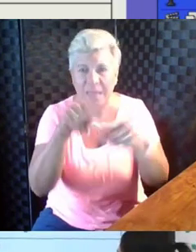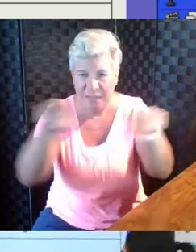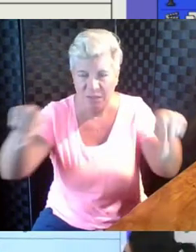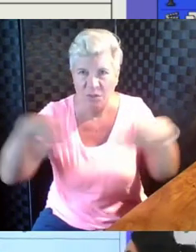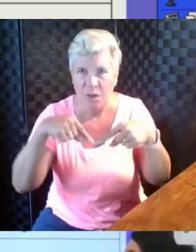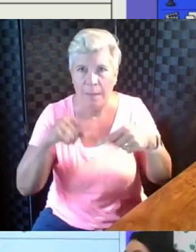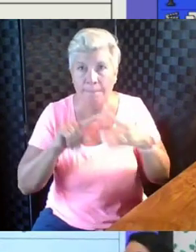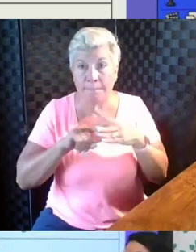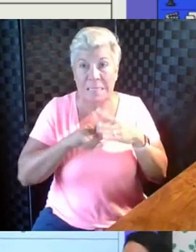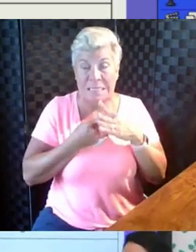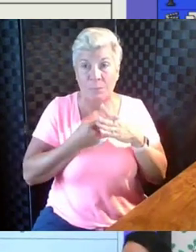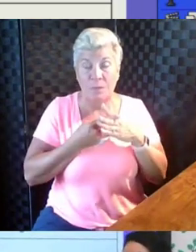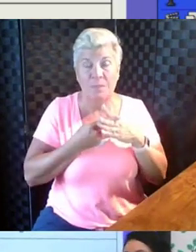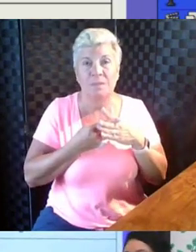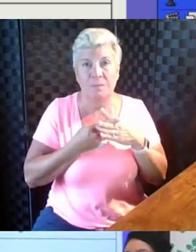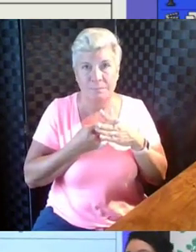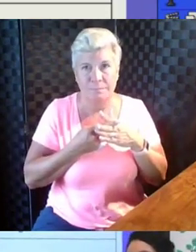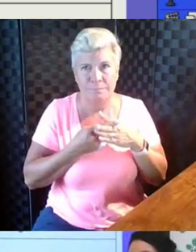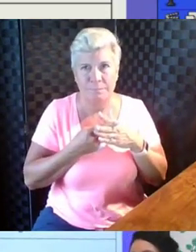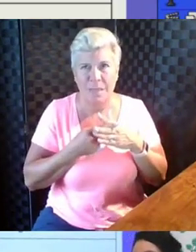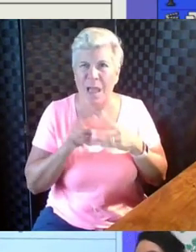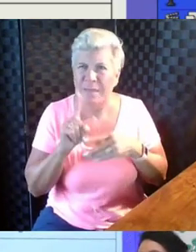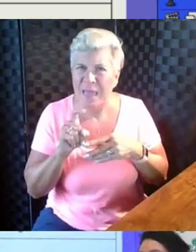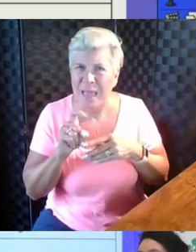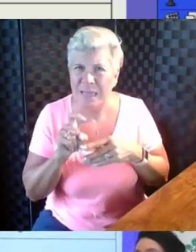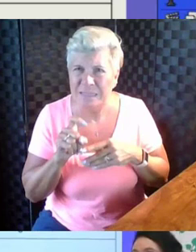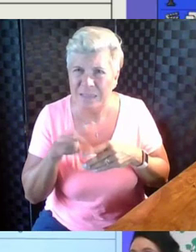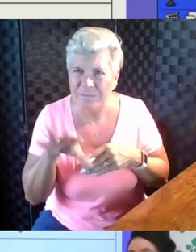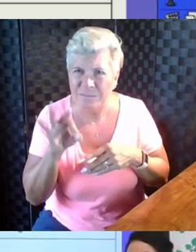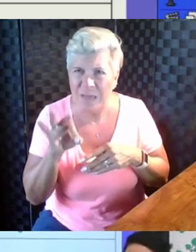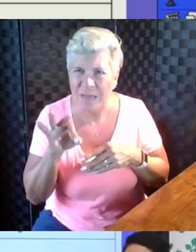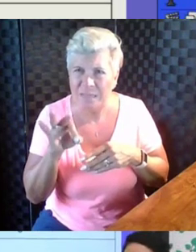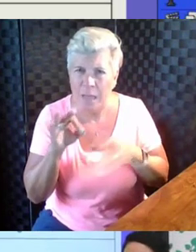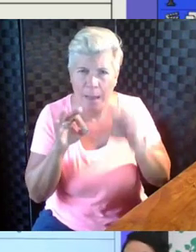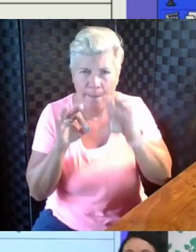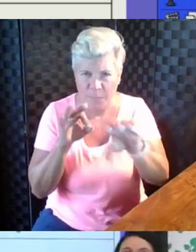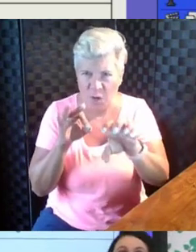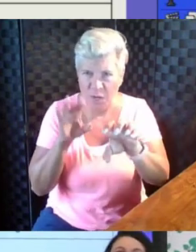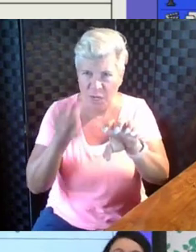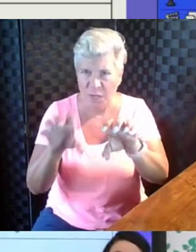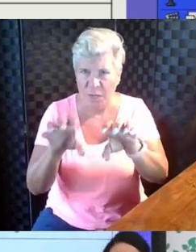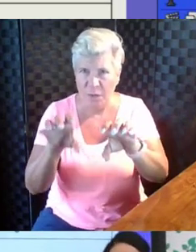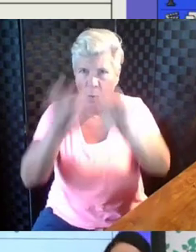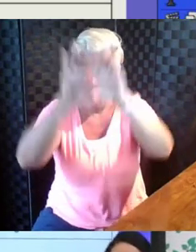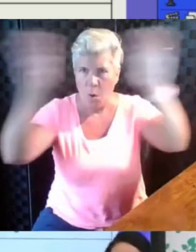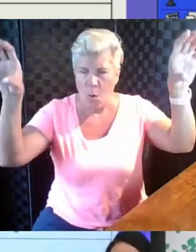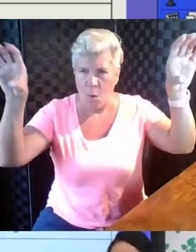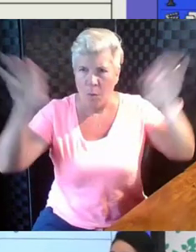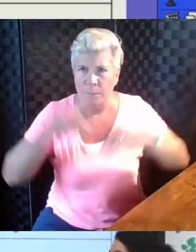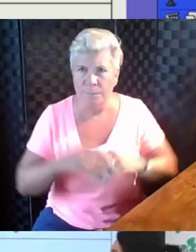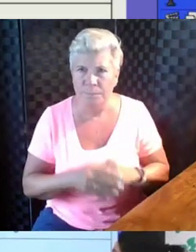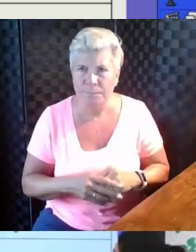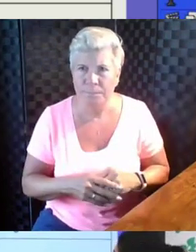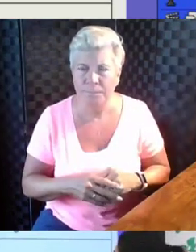in the garden to begin with? Are they asking us to find a part or a whole?